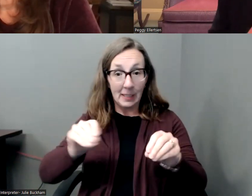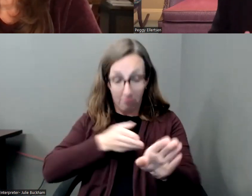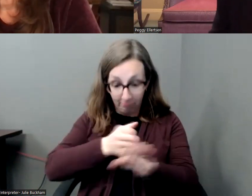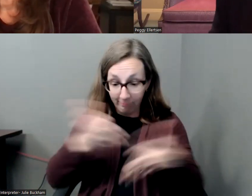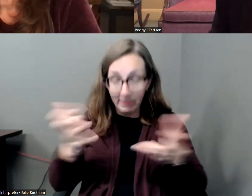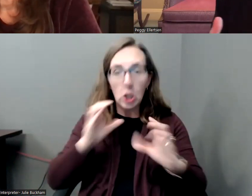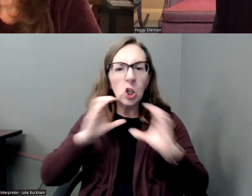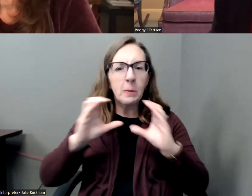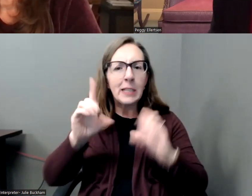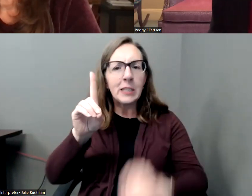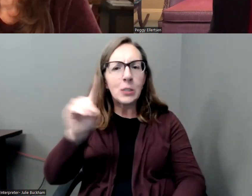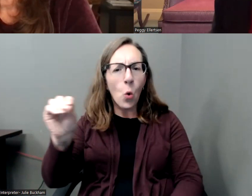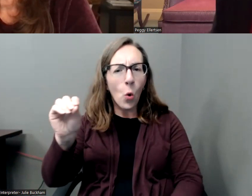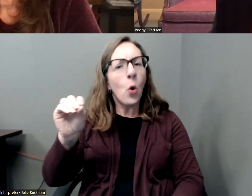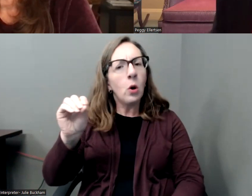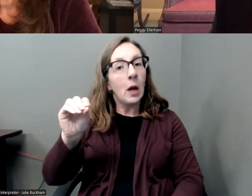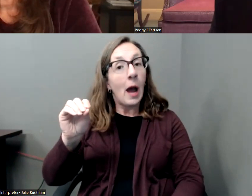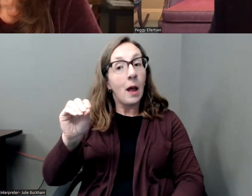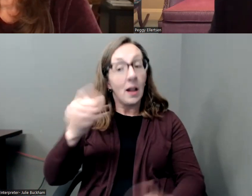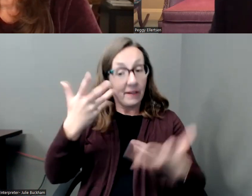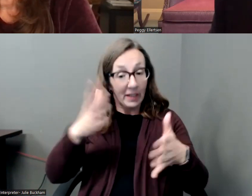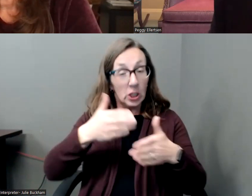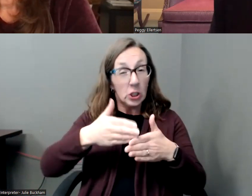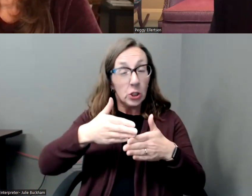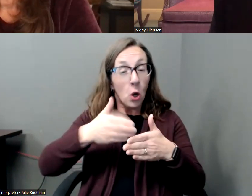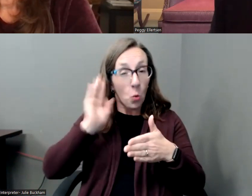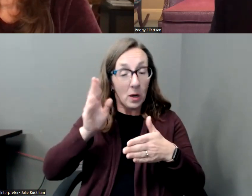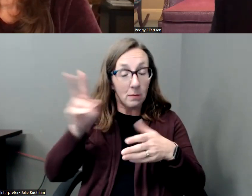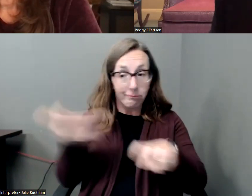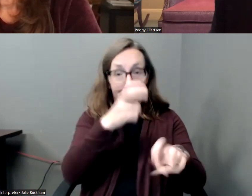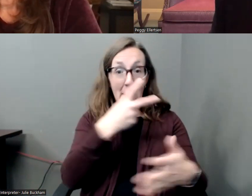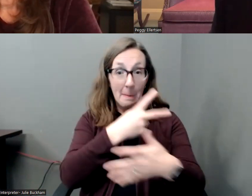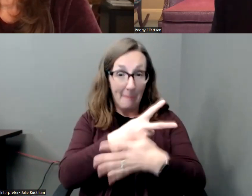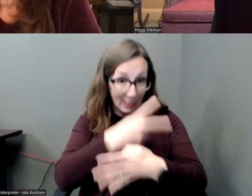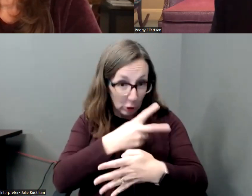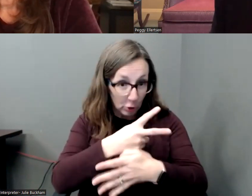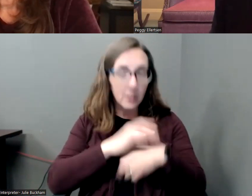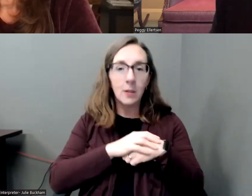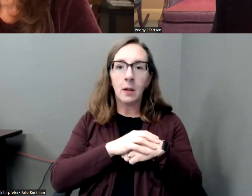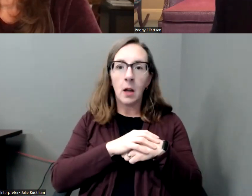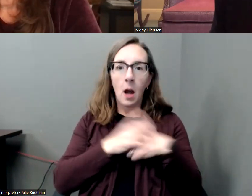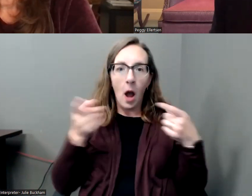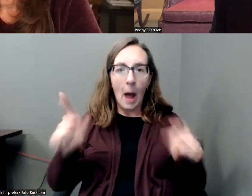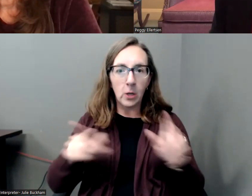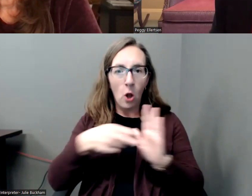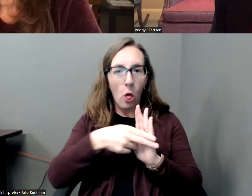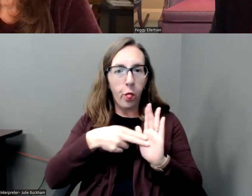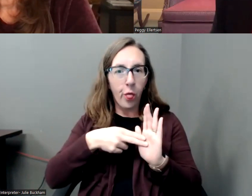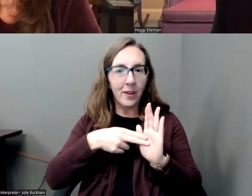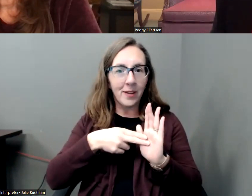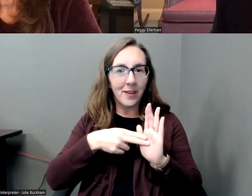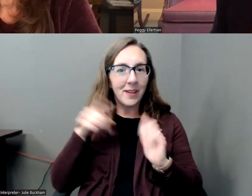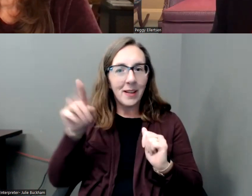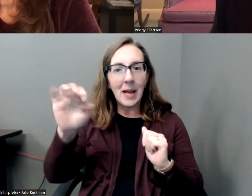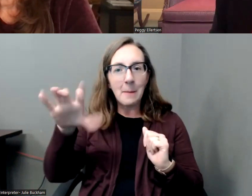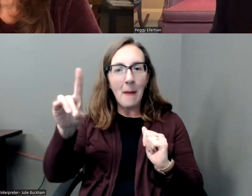was about to start a master's program, I was diagnosed sort of by accident with mild sensory